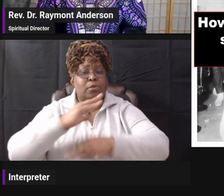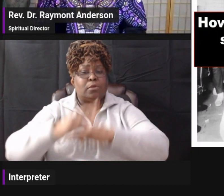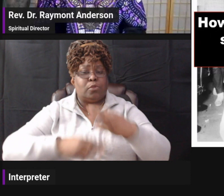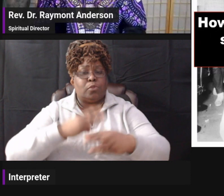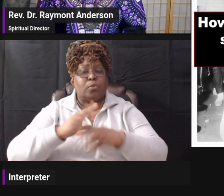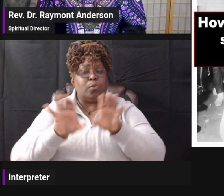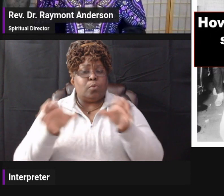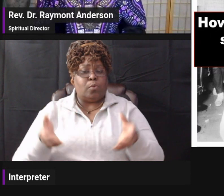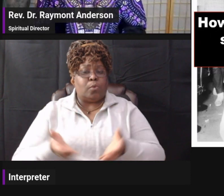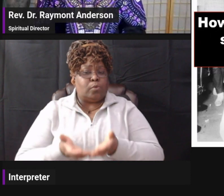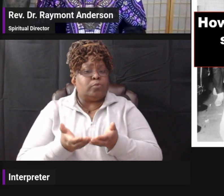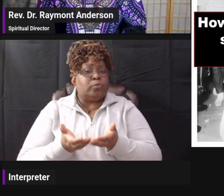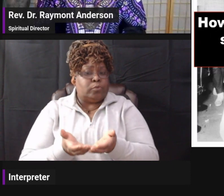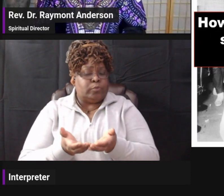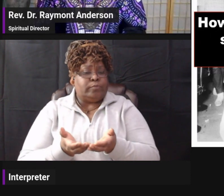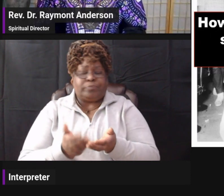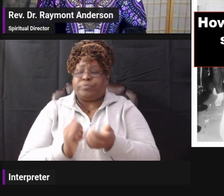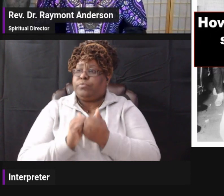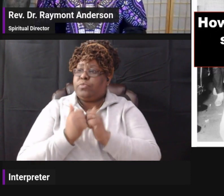world today.